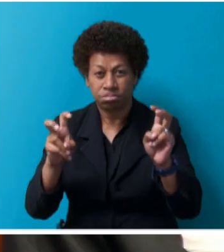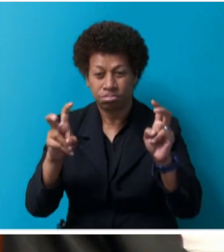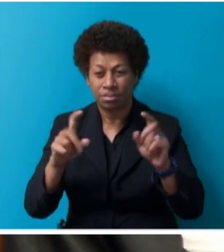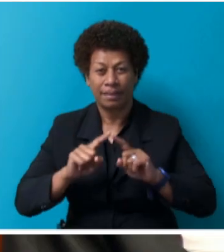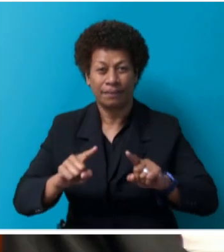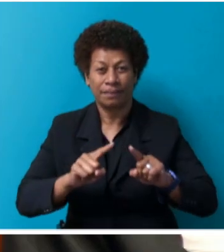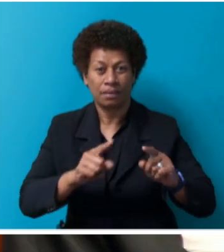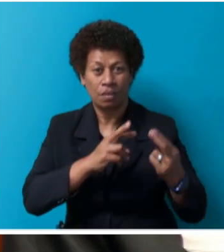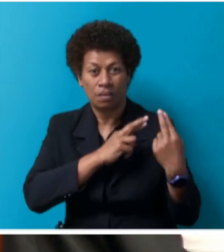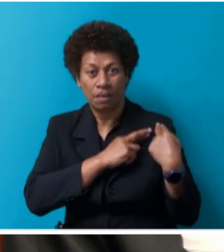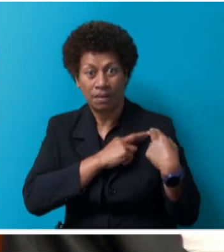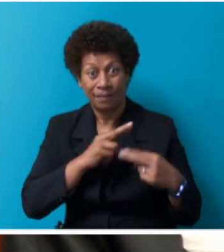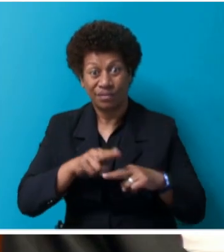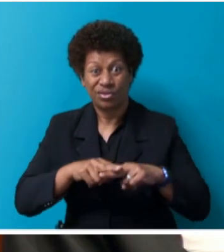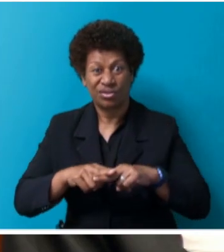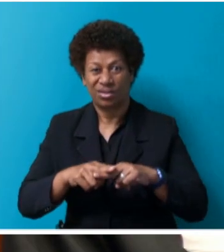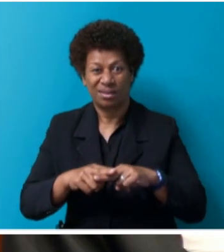Fiji women play.